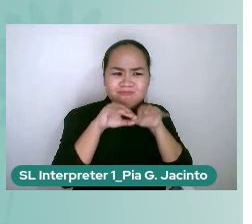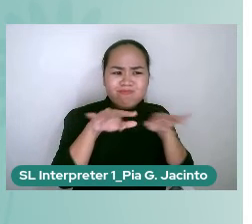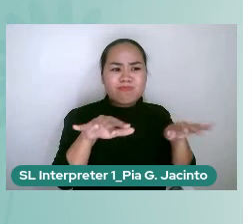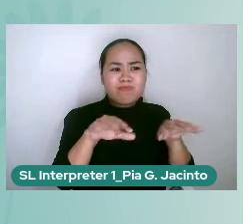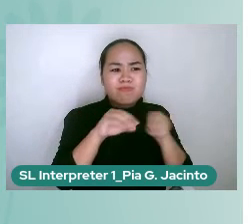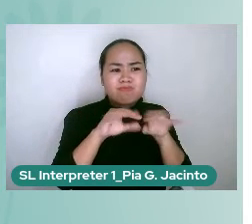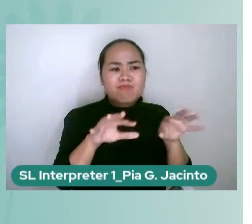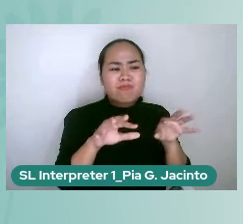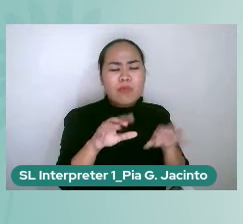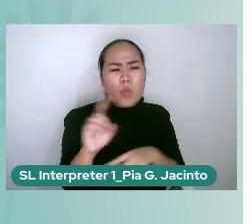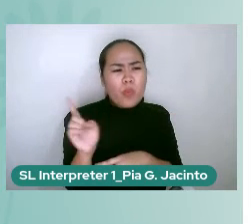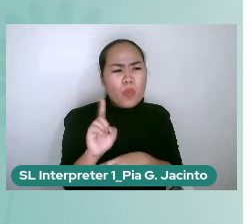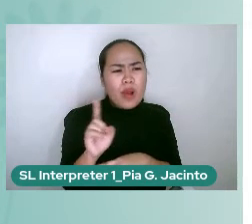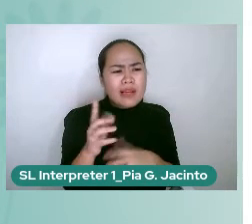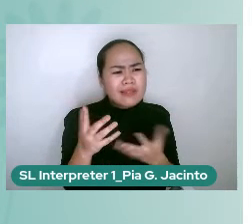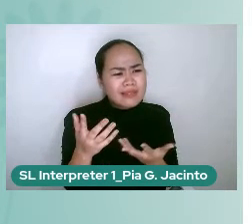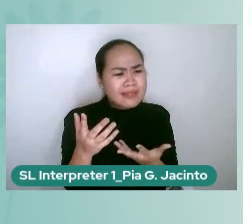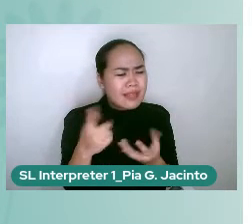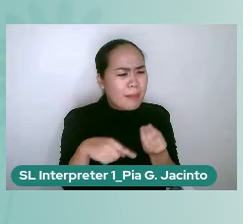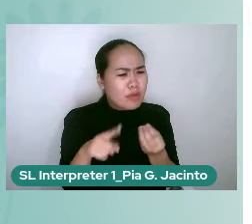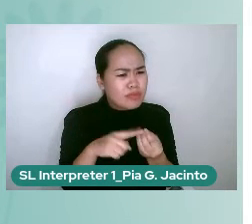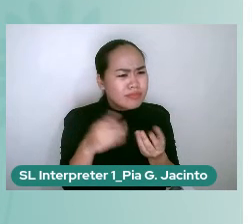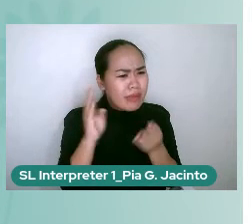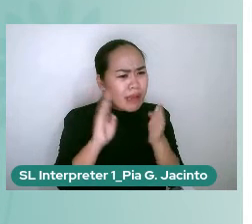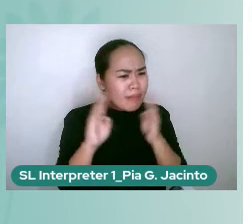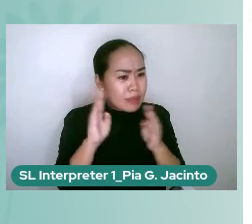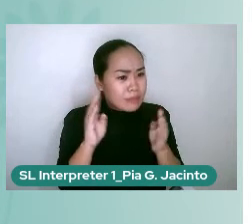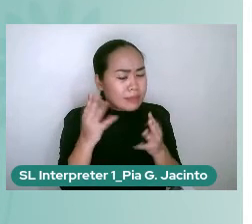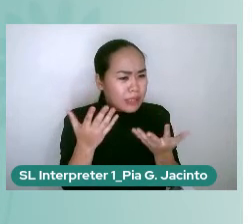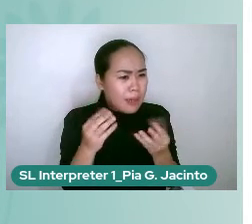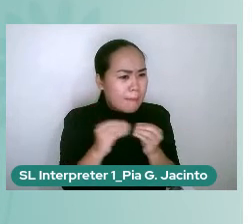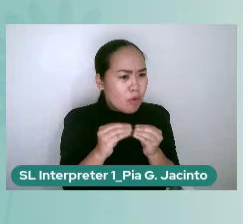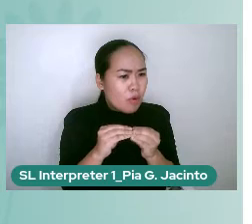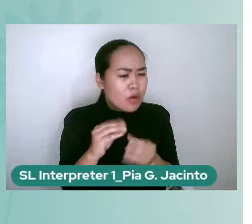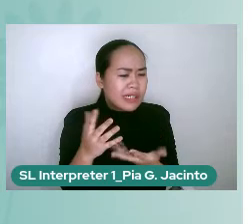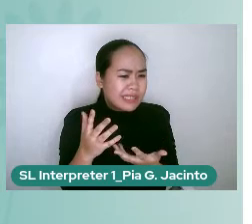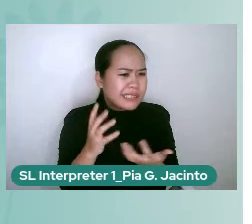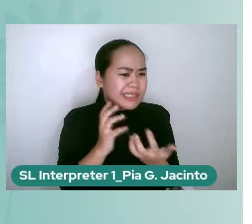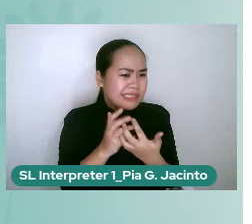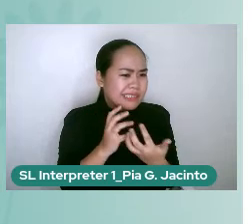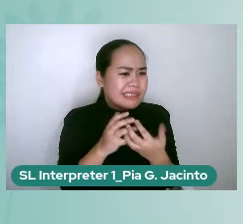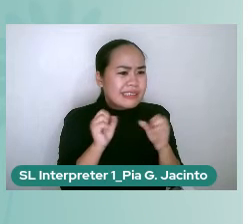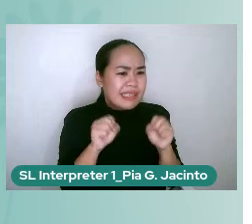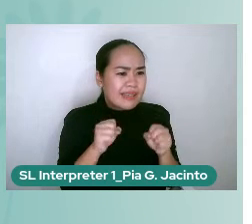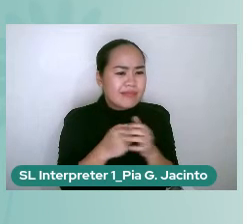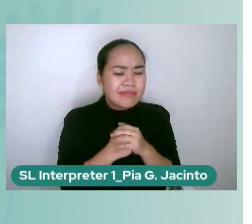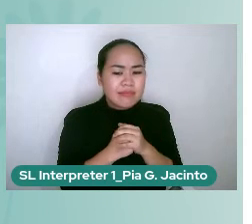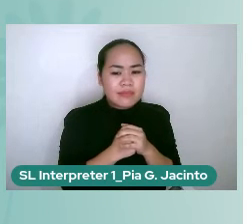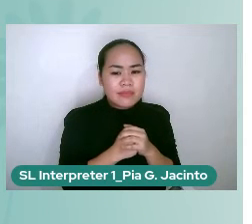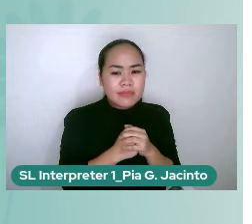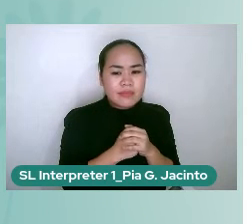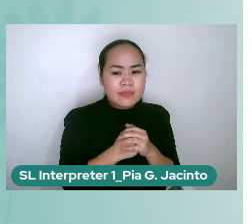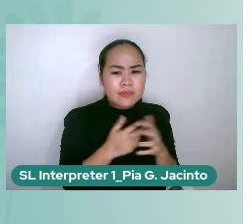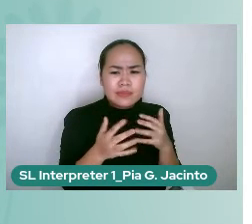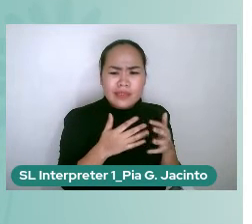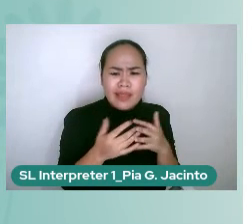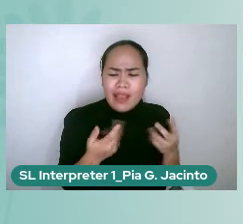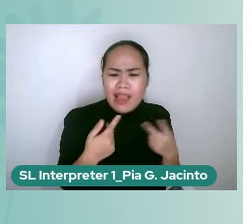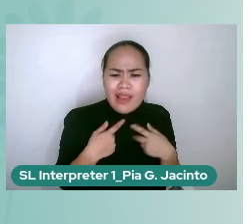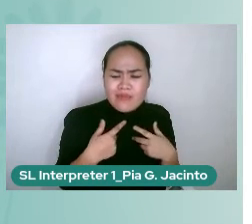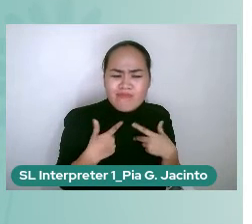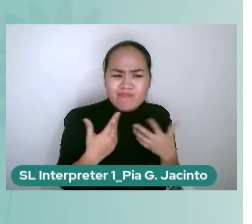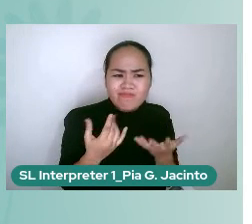can be disconcerting for people who are used to better concordance than that. However, by design,